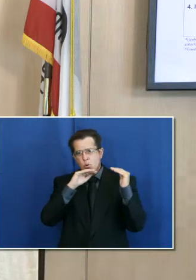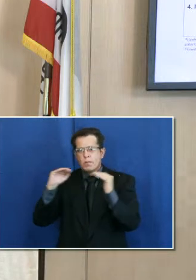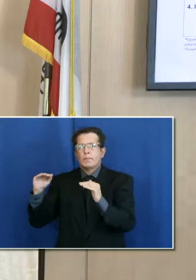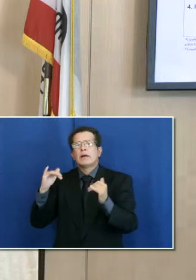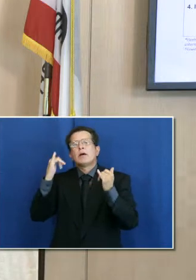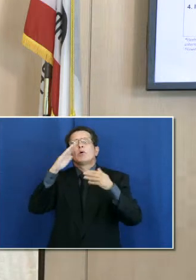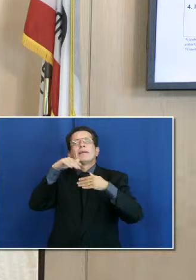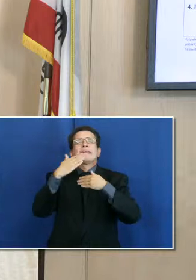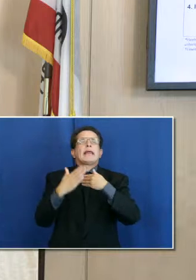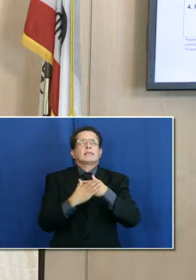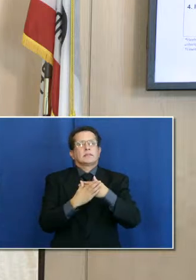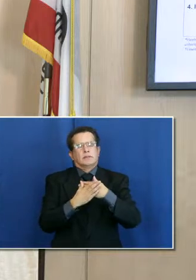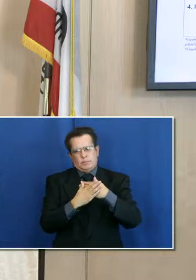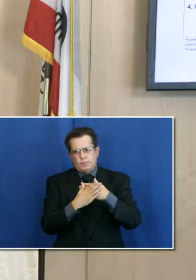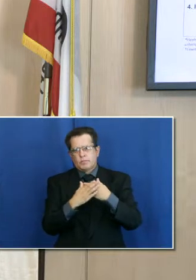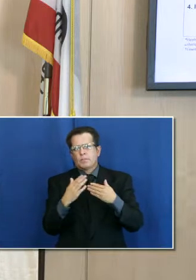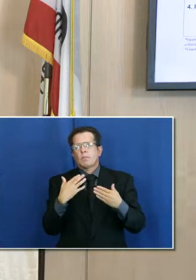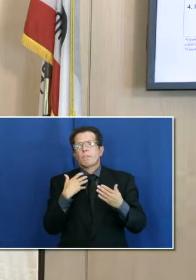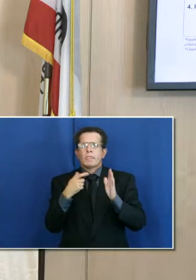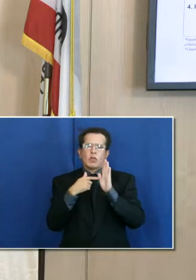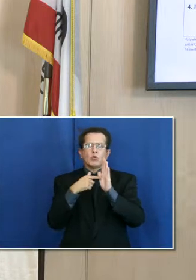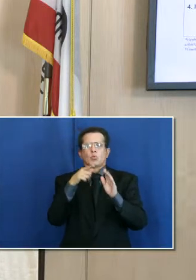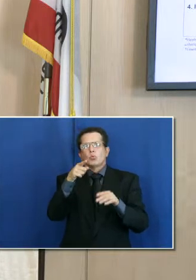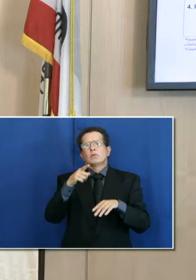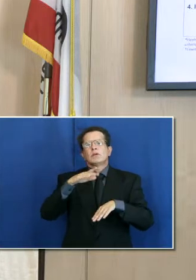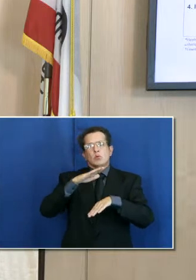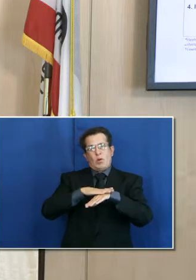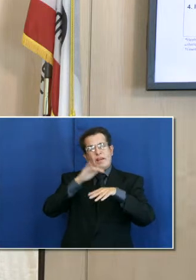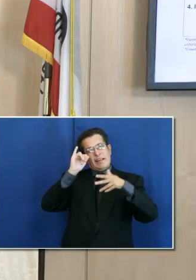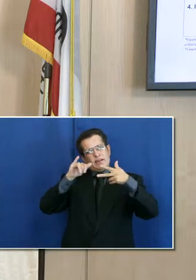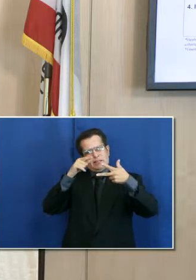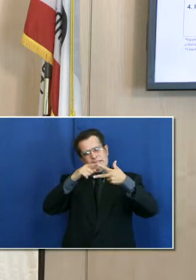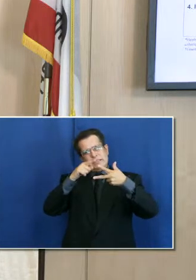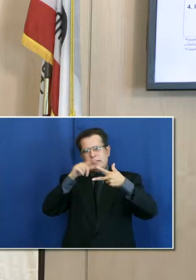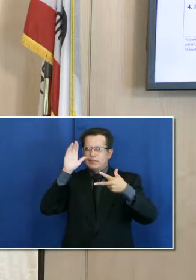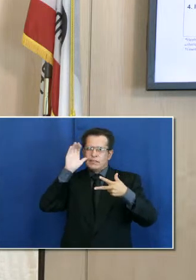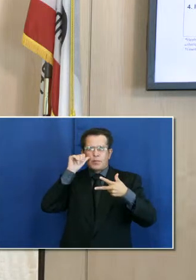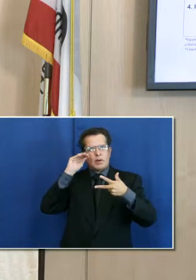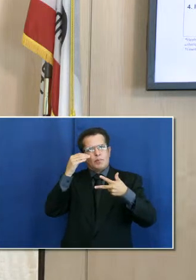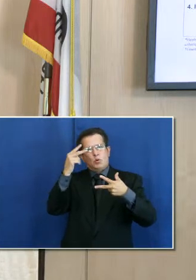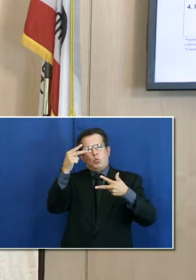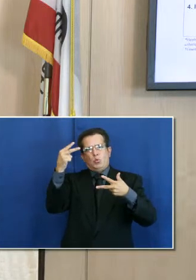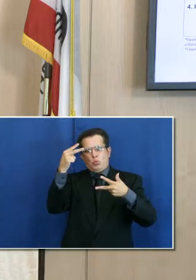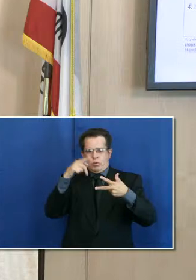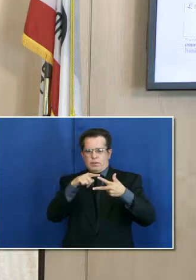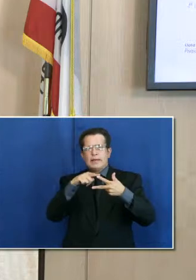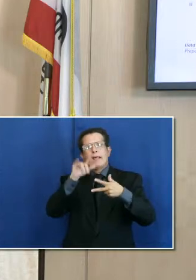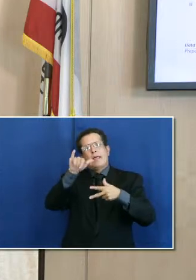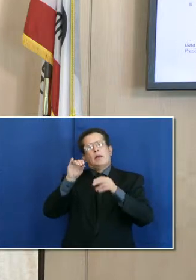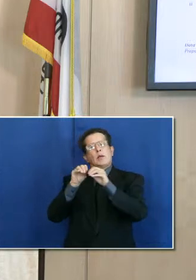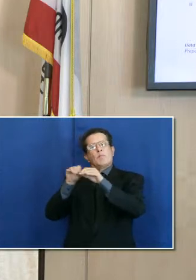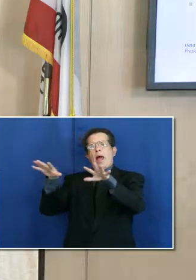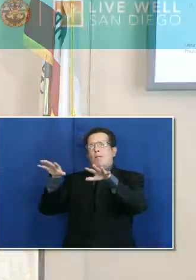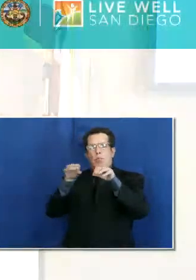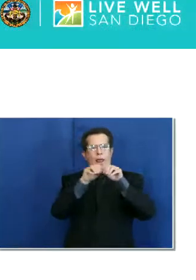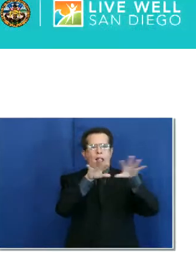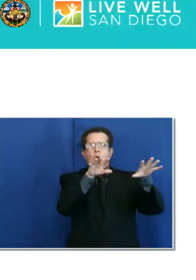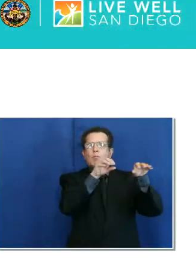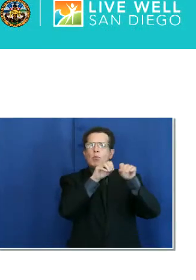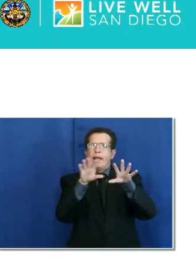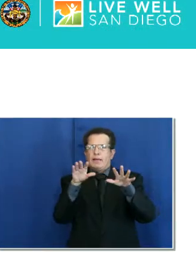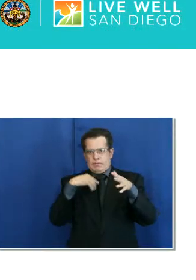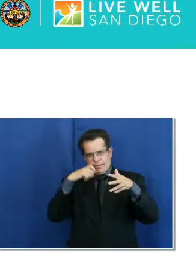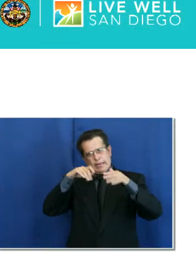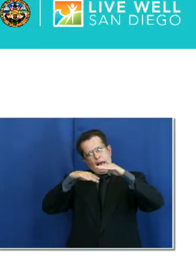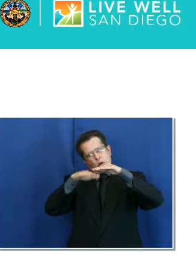Now, next look at the actual trigger that is abnormal, and that is community outbreaks. And the metric here is